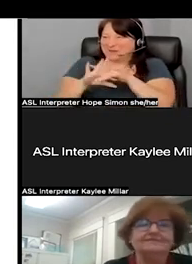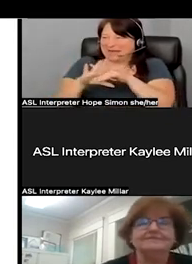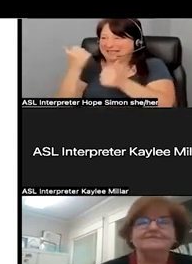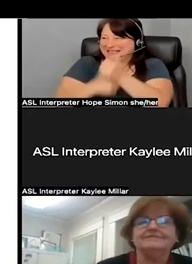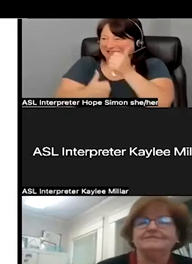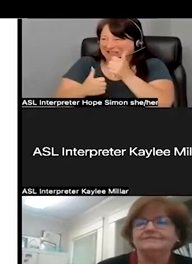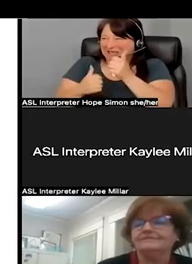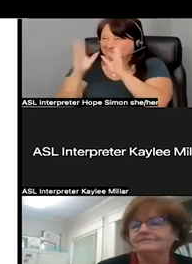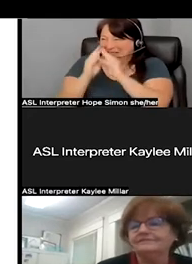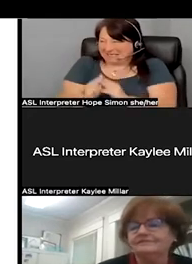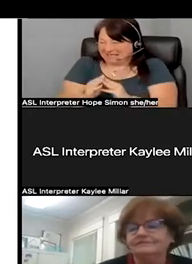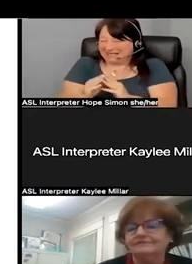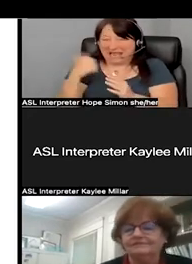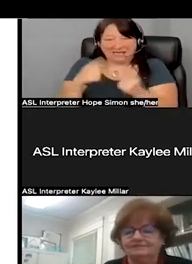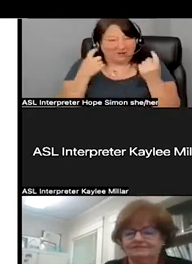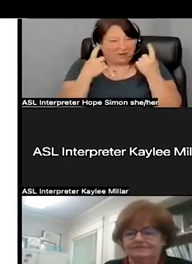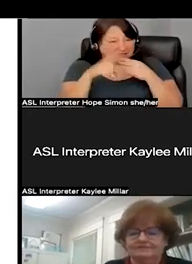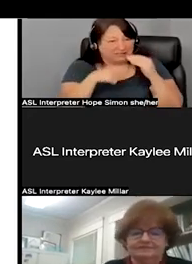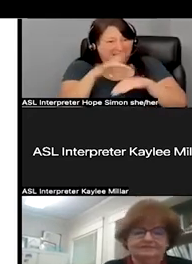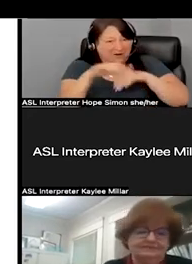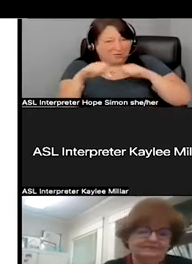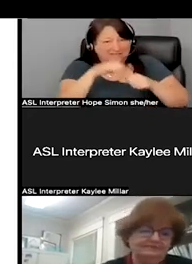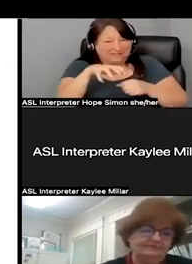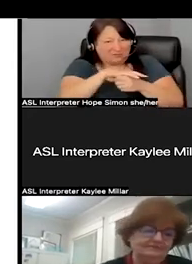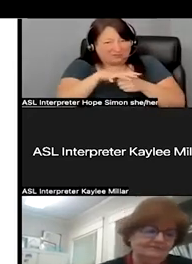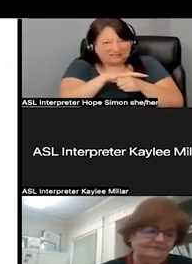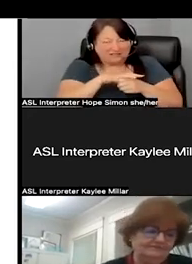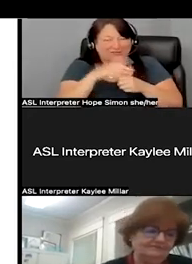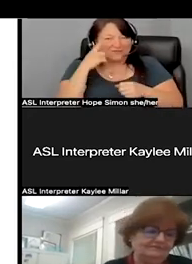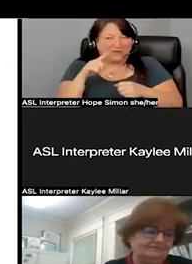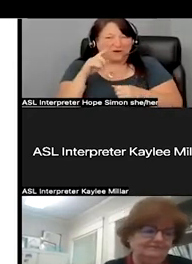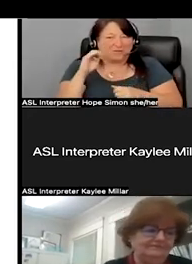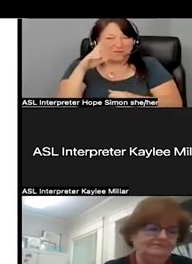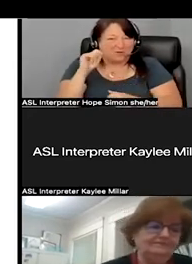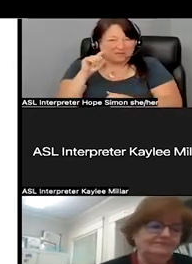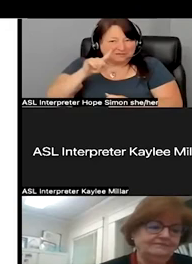any questions about earthquakes in the region for Margaret,